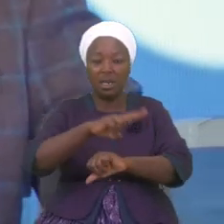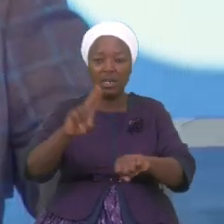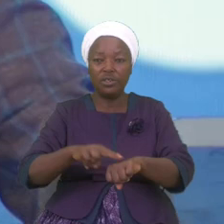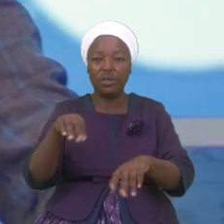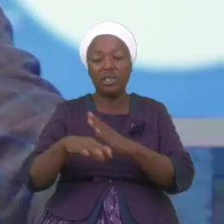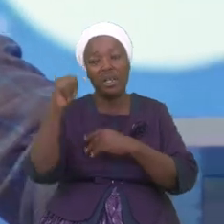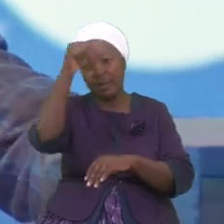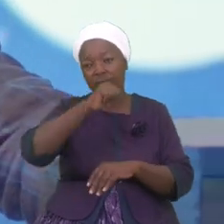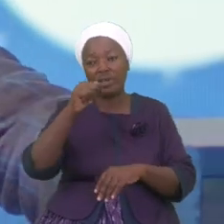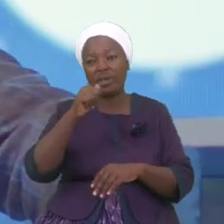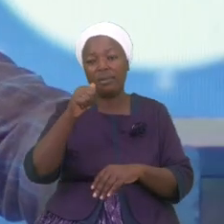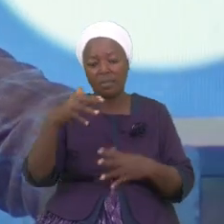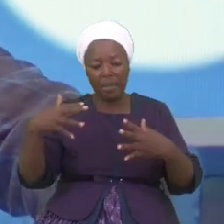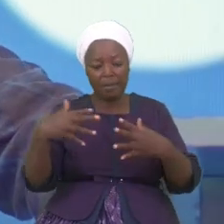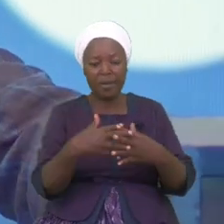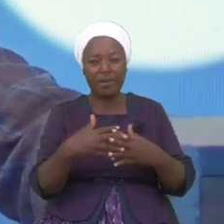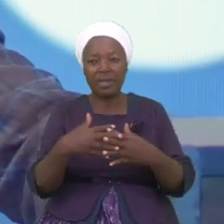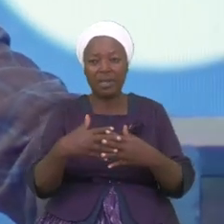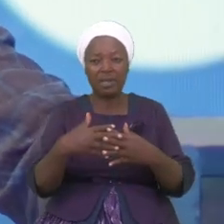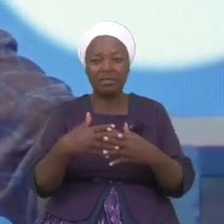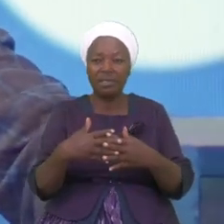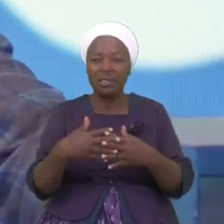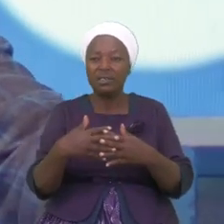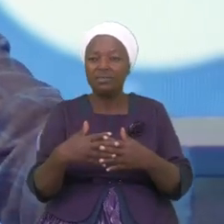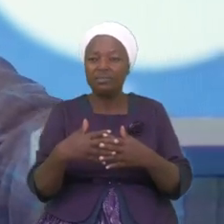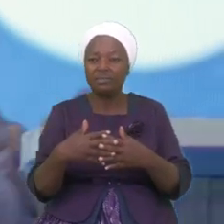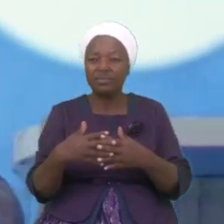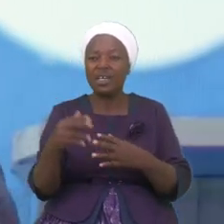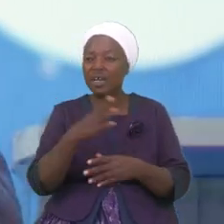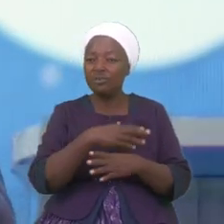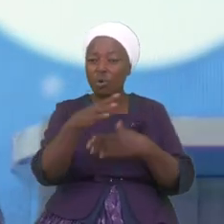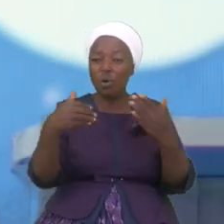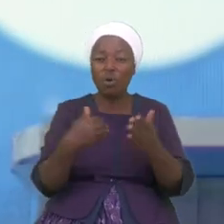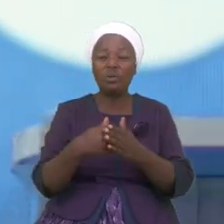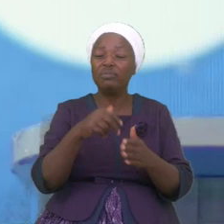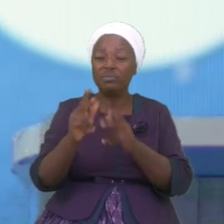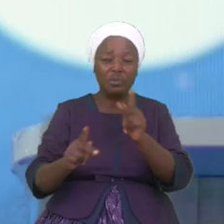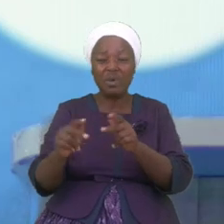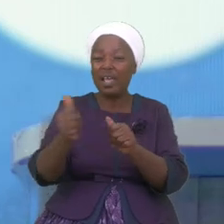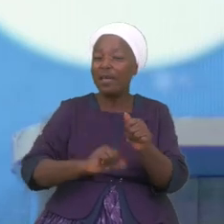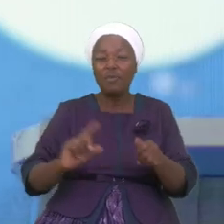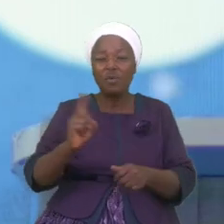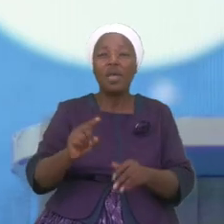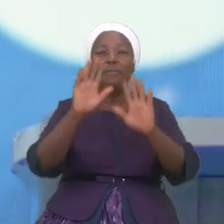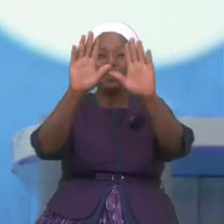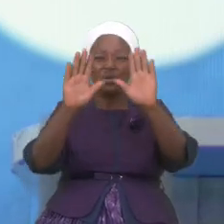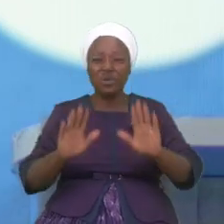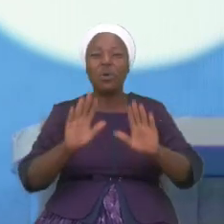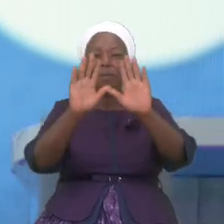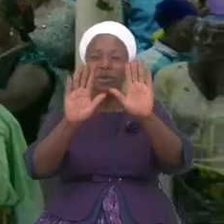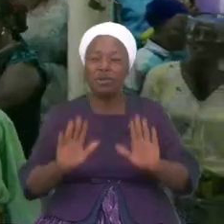America, and the Atlantic, Pacific, everywhere, miracle,